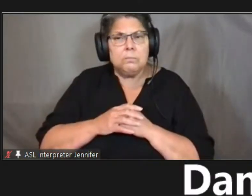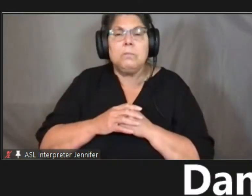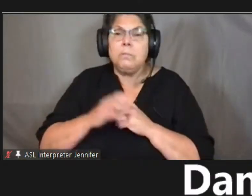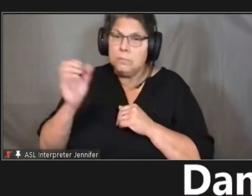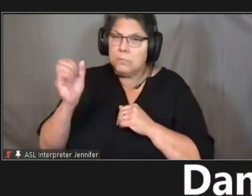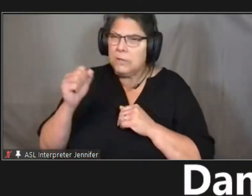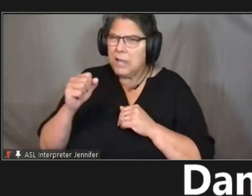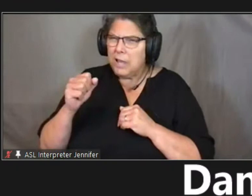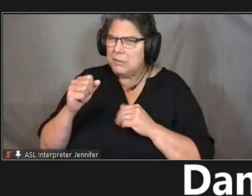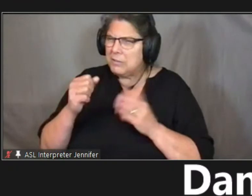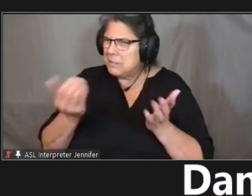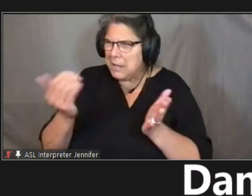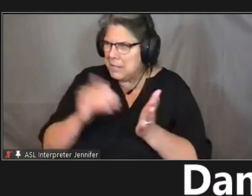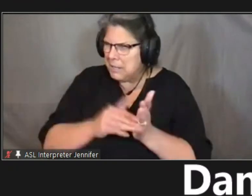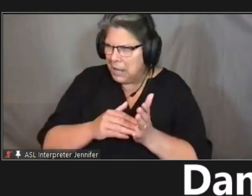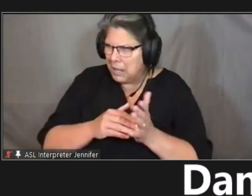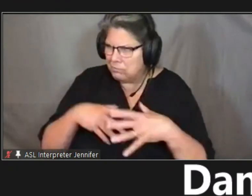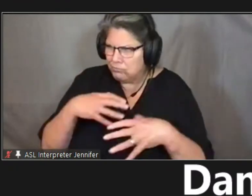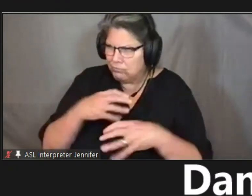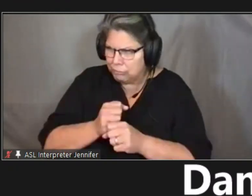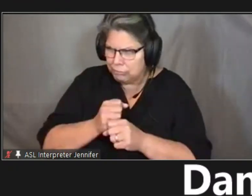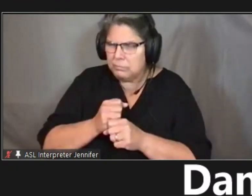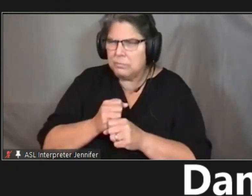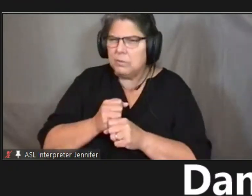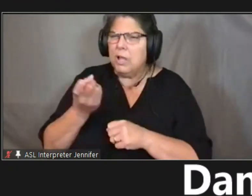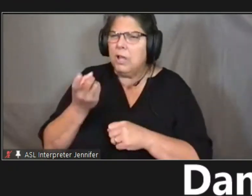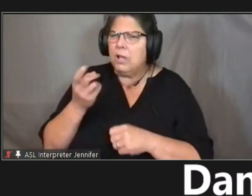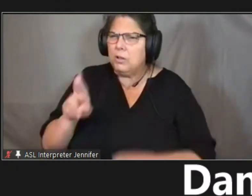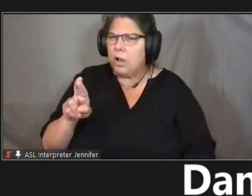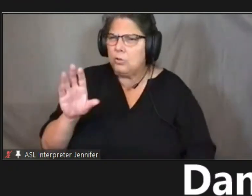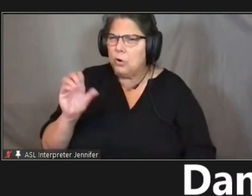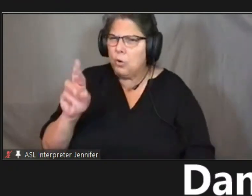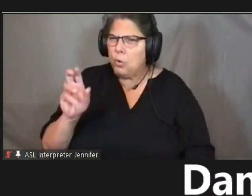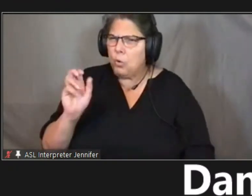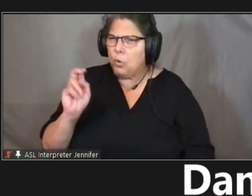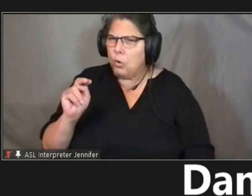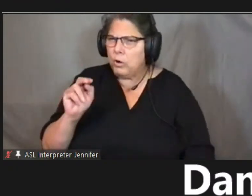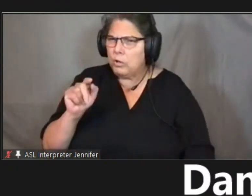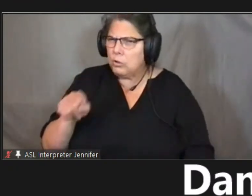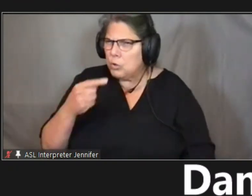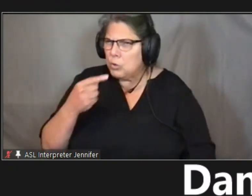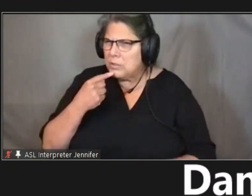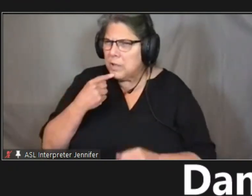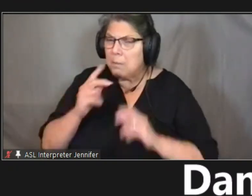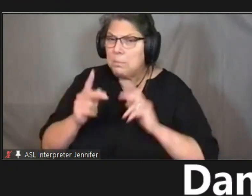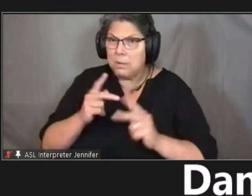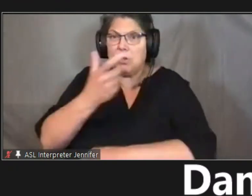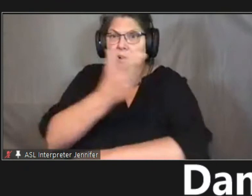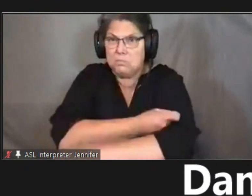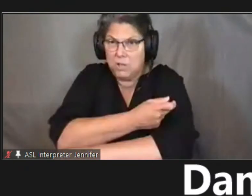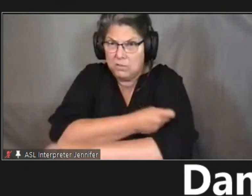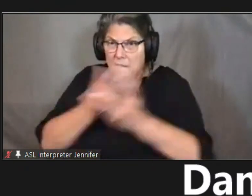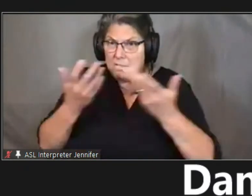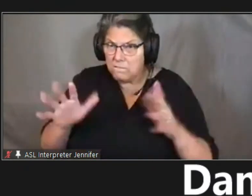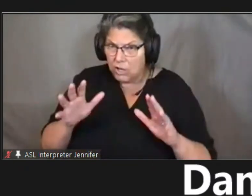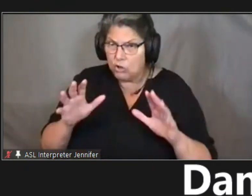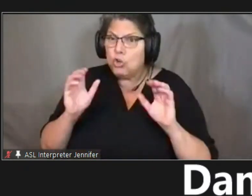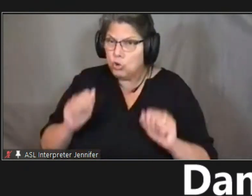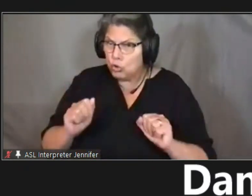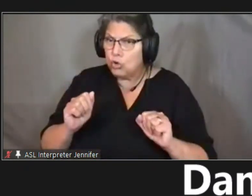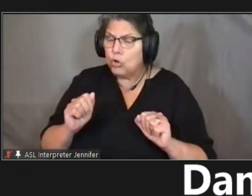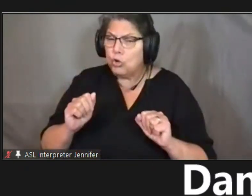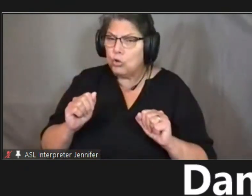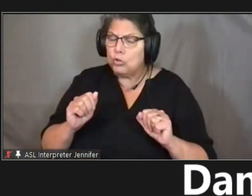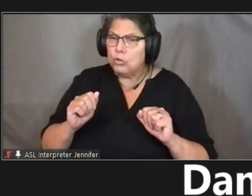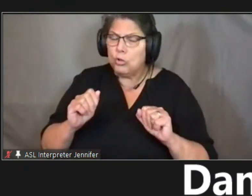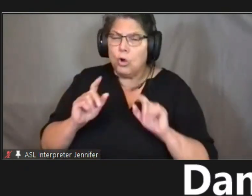Yeah, just another recap. Dr. Coren, you said that people that are vaccinated could go in certain environments